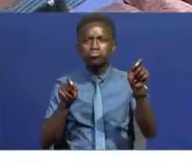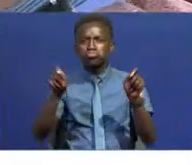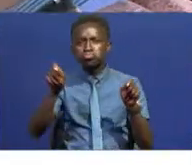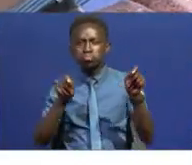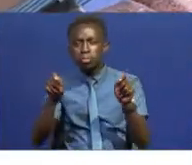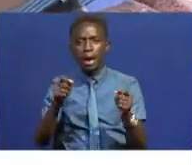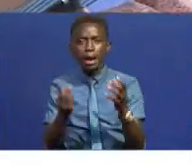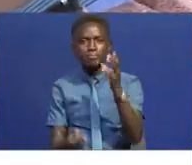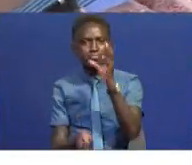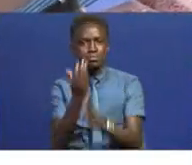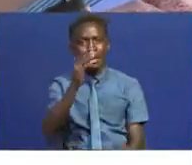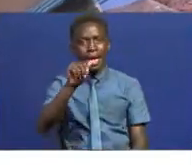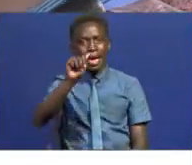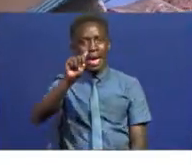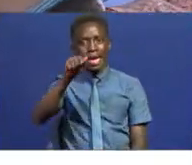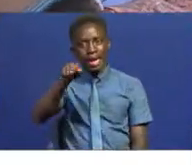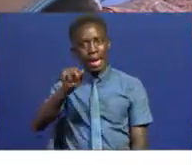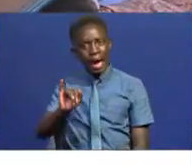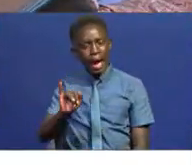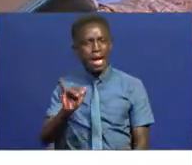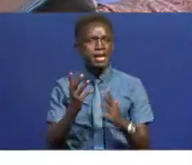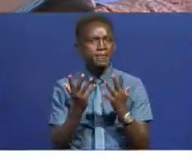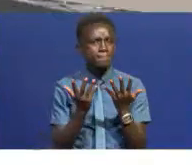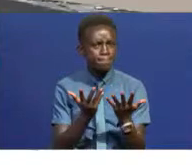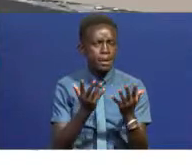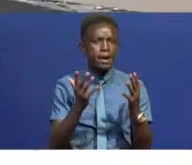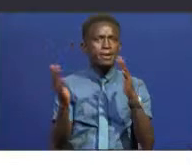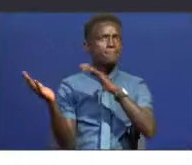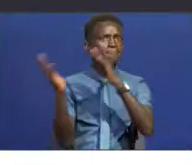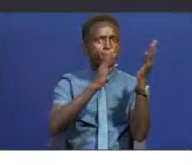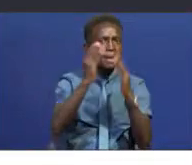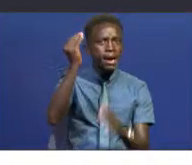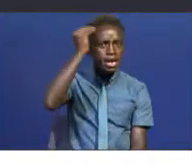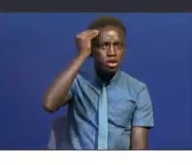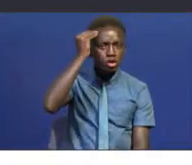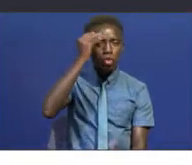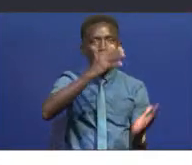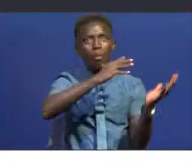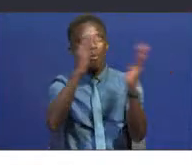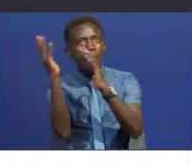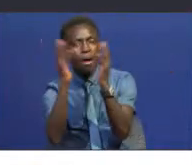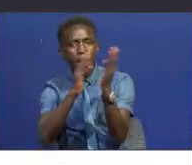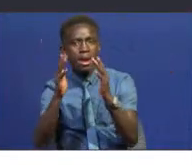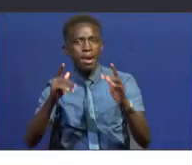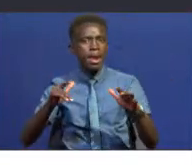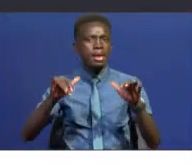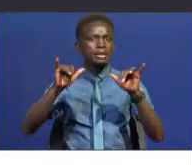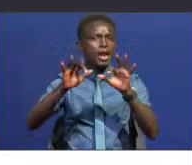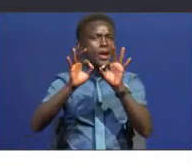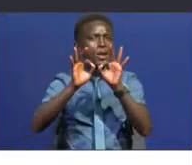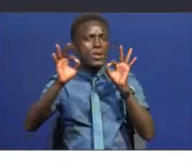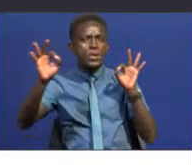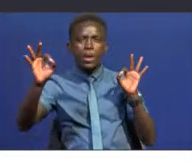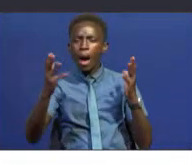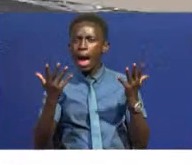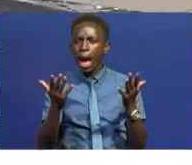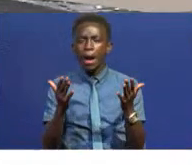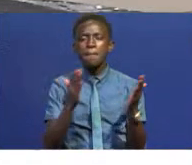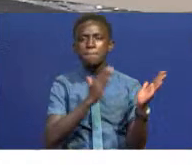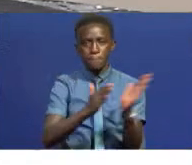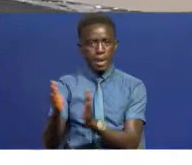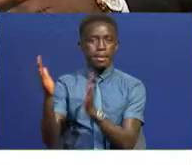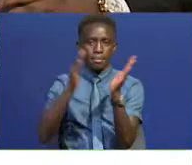healthcare and education, climate and sustainability. Irene Mchuma Udim, the Prime Edition.